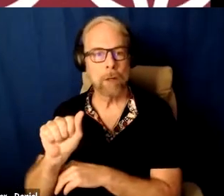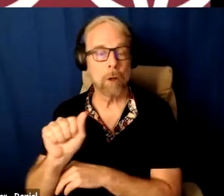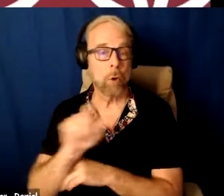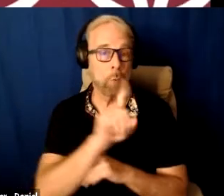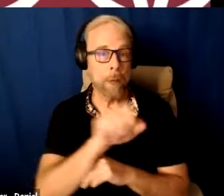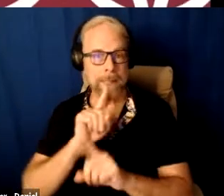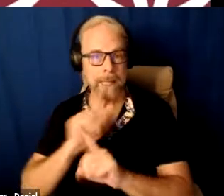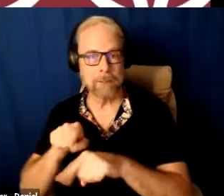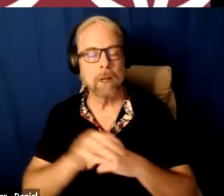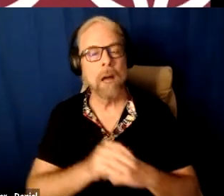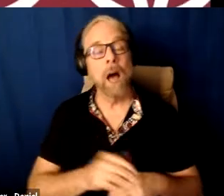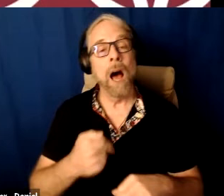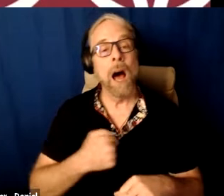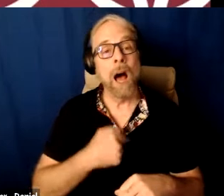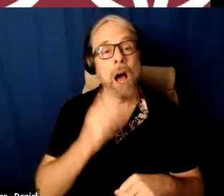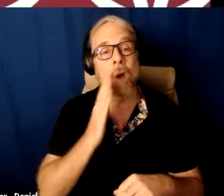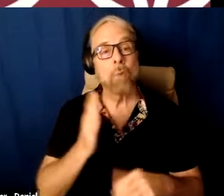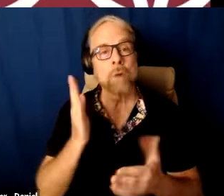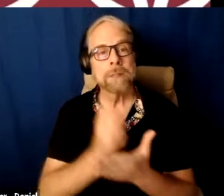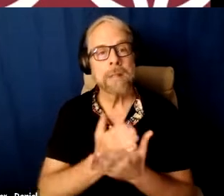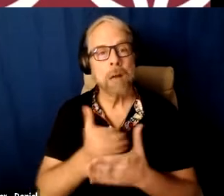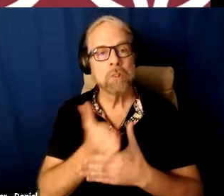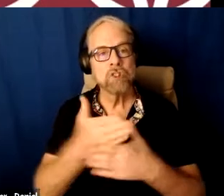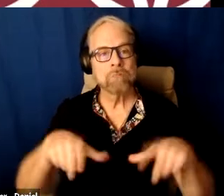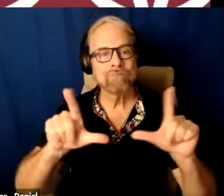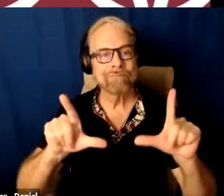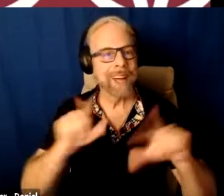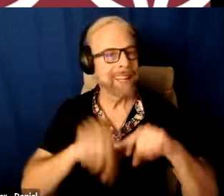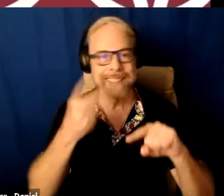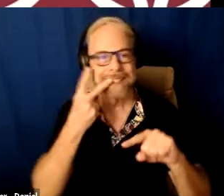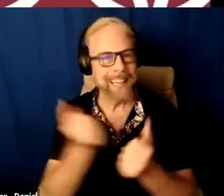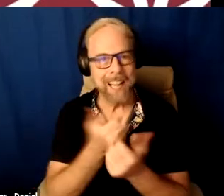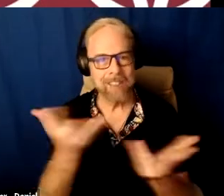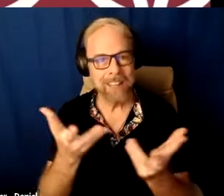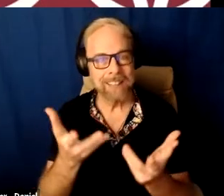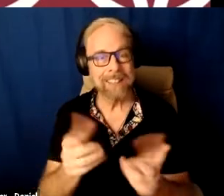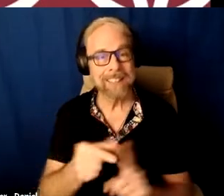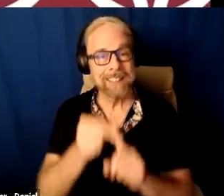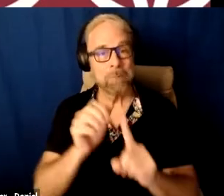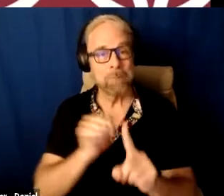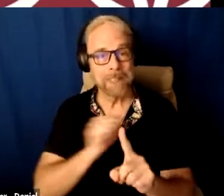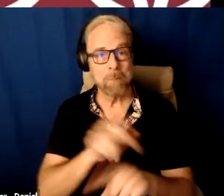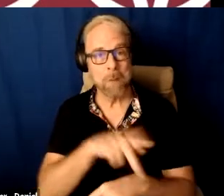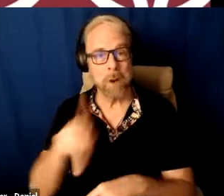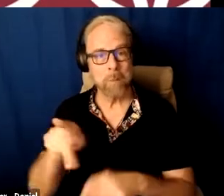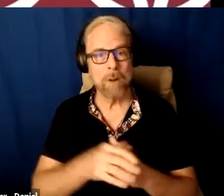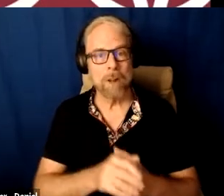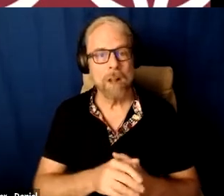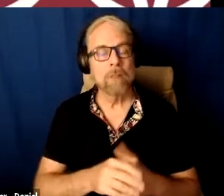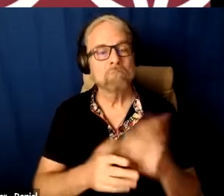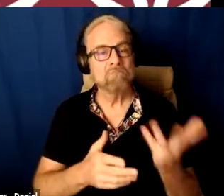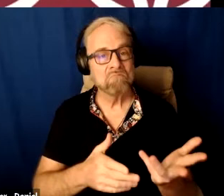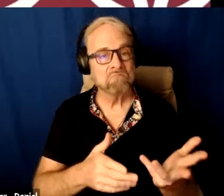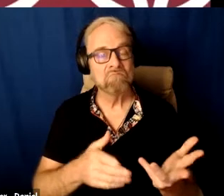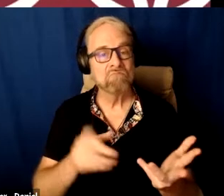And I'm going to stop sharing because I can't see anything except my own PowerPoint. And feel free